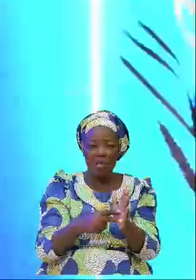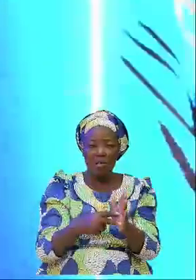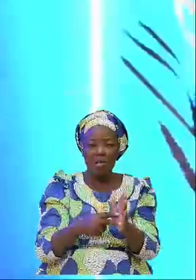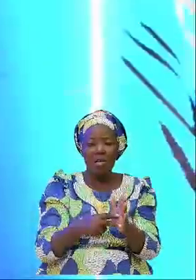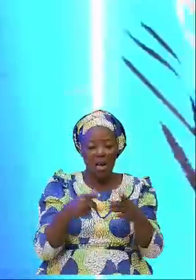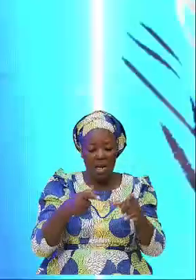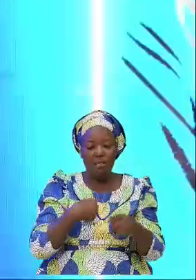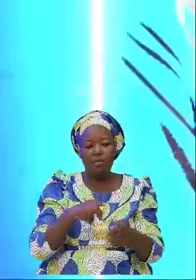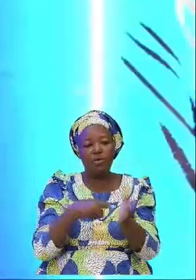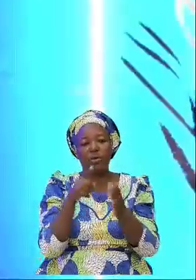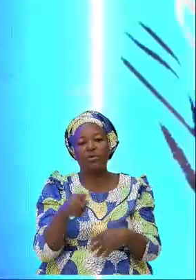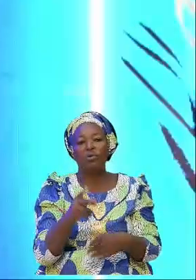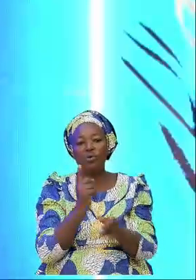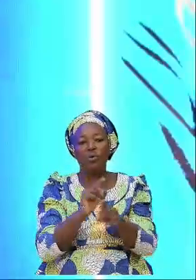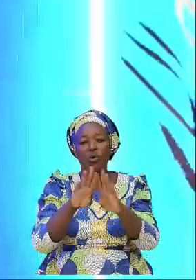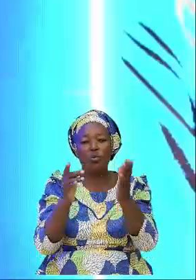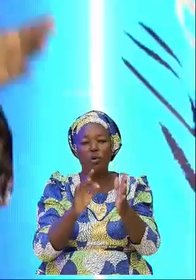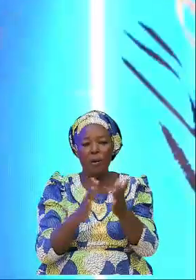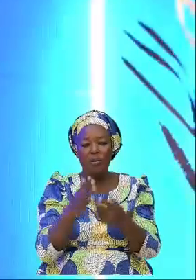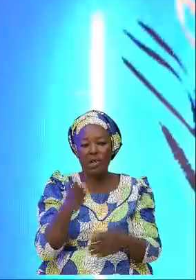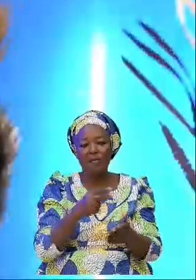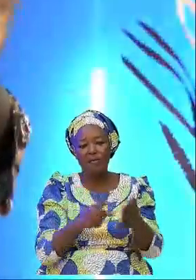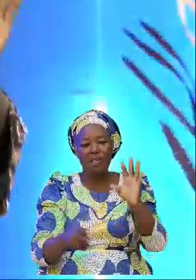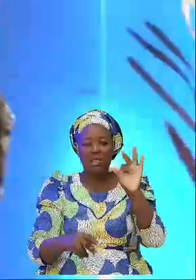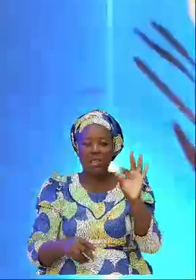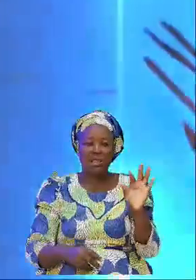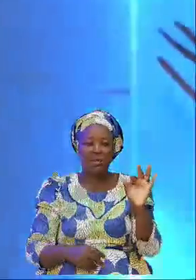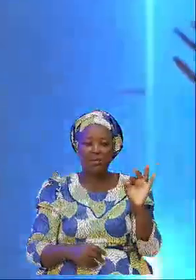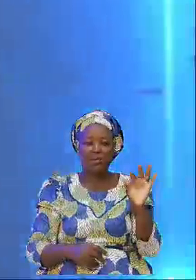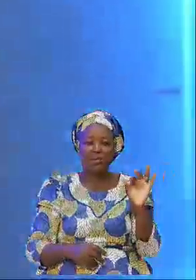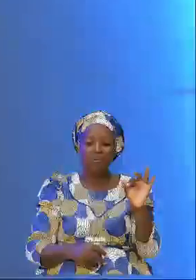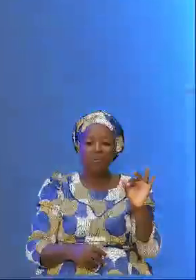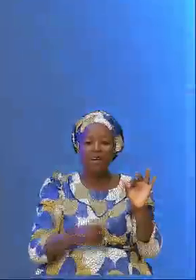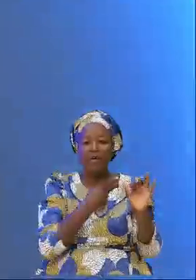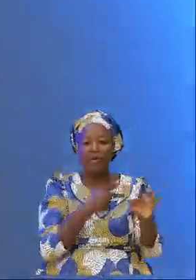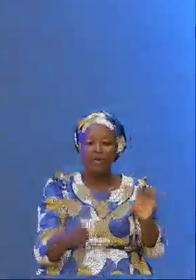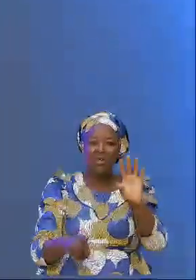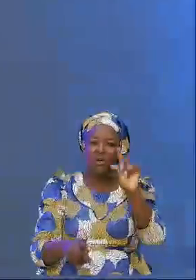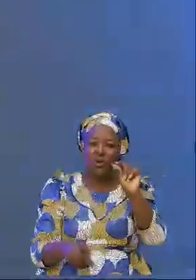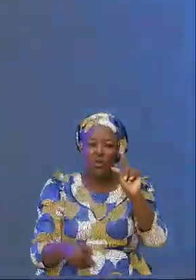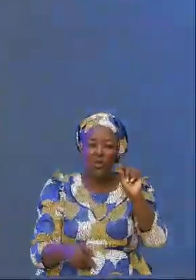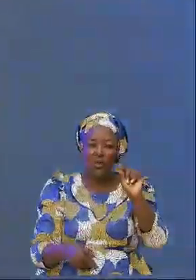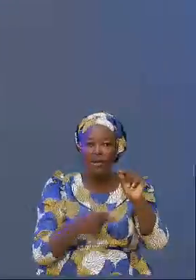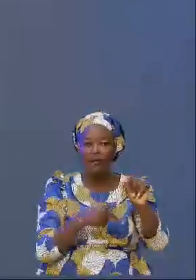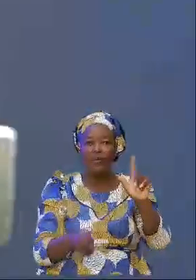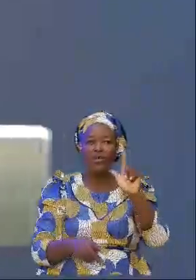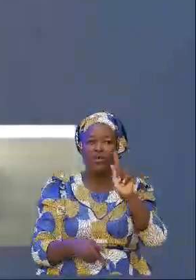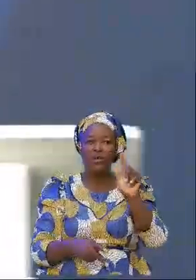What does it mean? Flesh. Let me show you. Just keep your Bible open. Verse